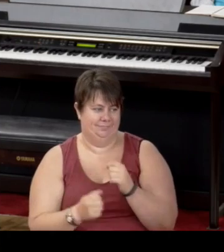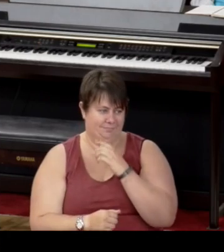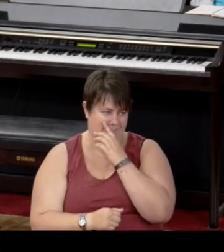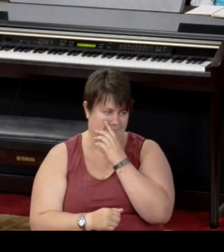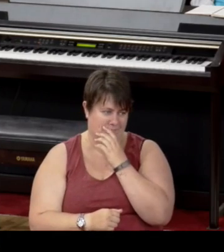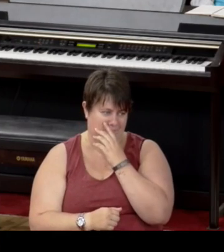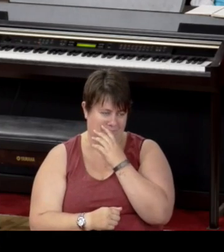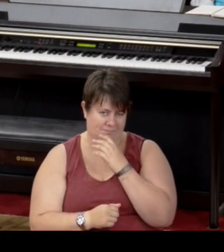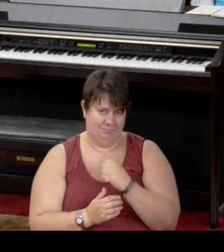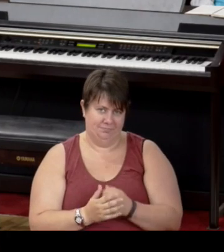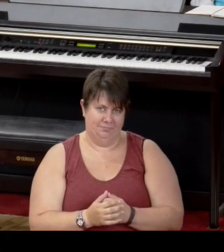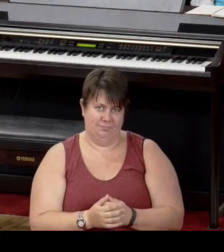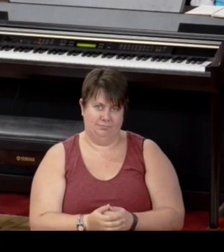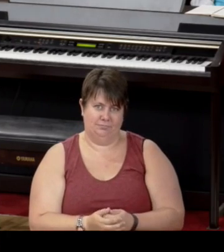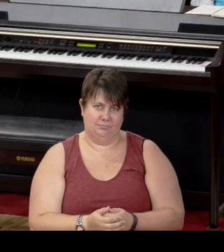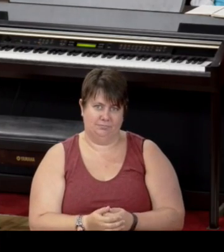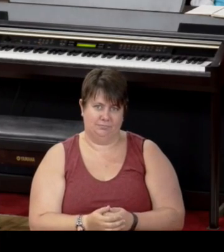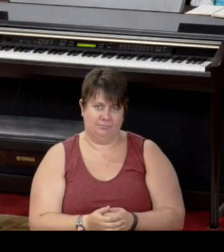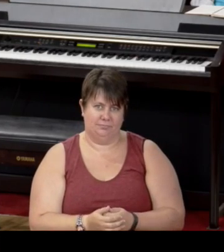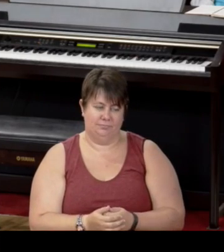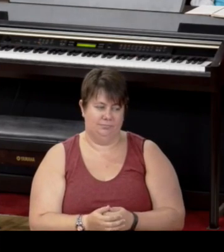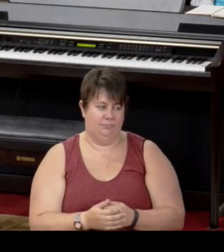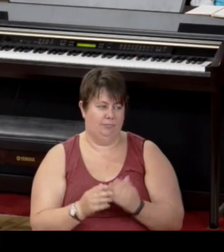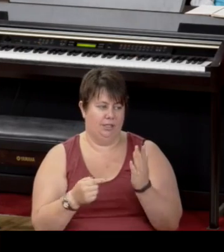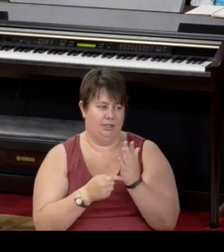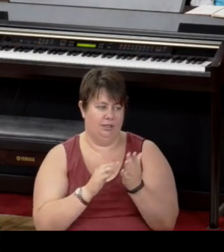words. The church at